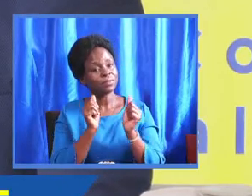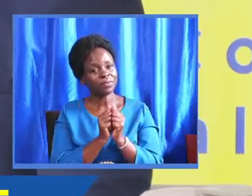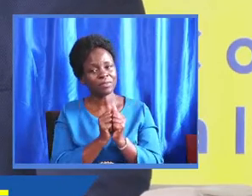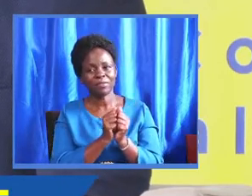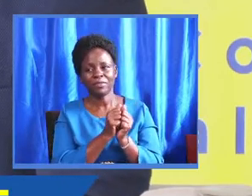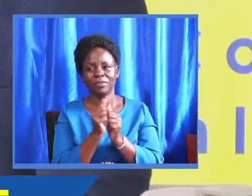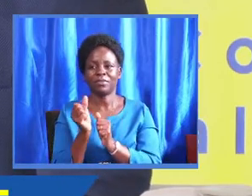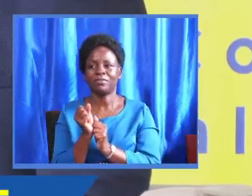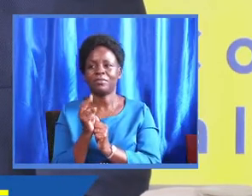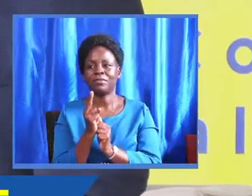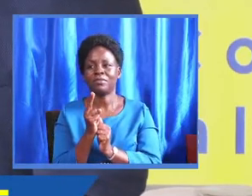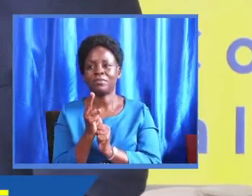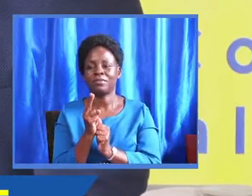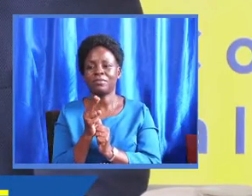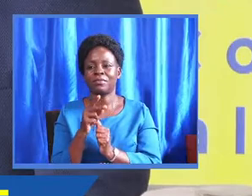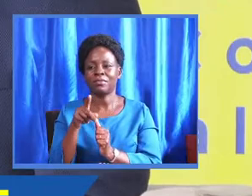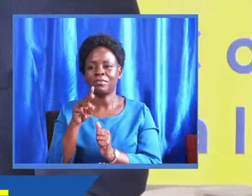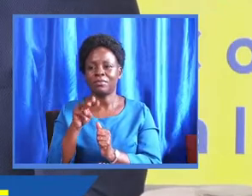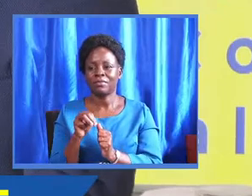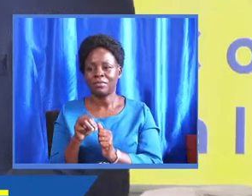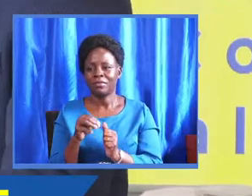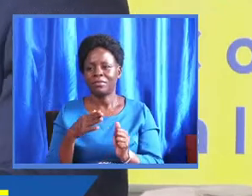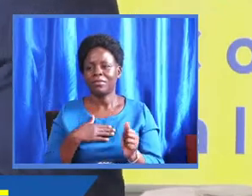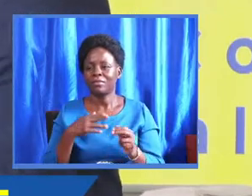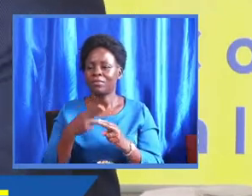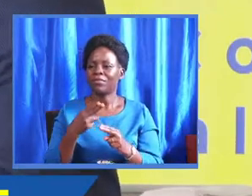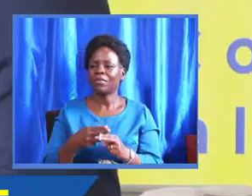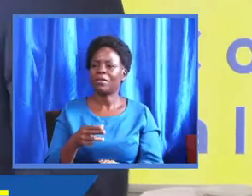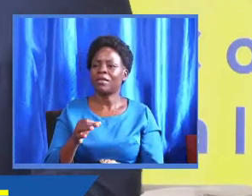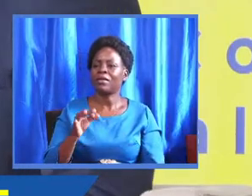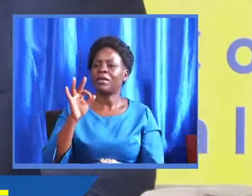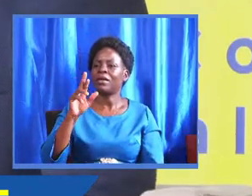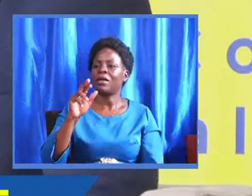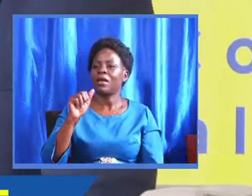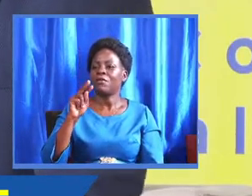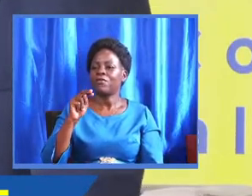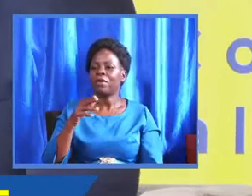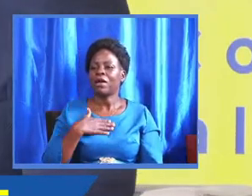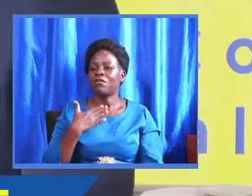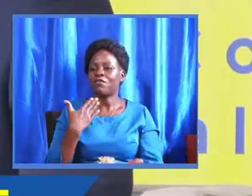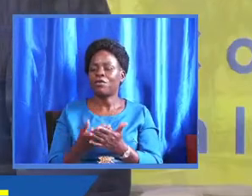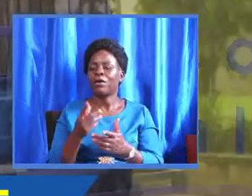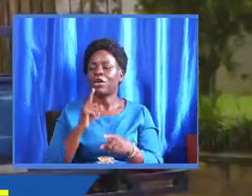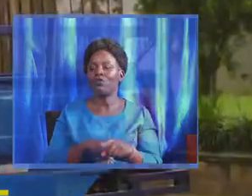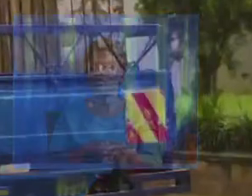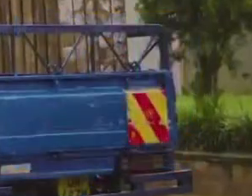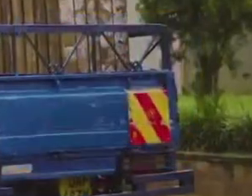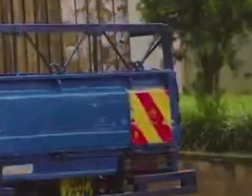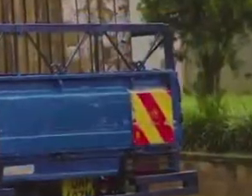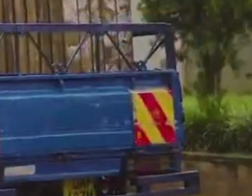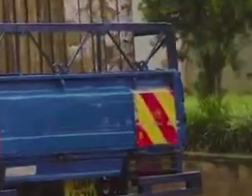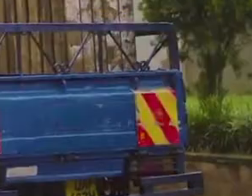to 12 p.m. My name is Frank Walisimbi. Have a good time.